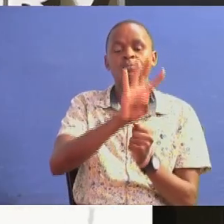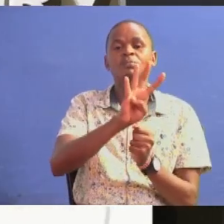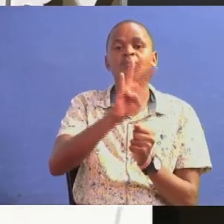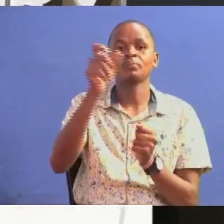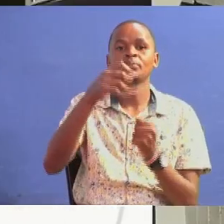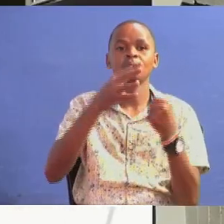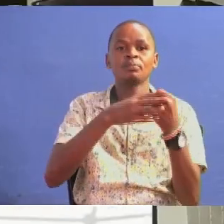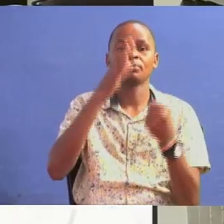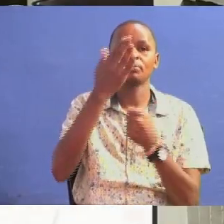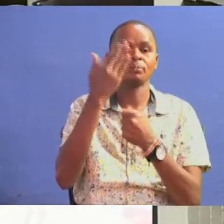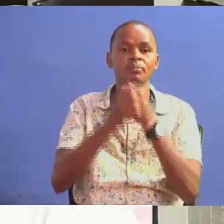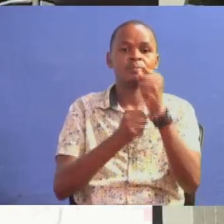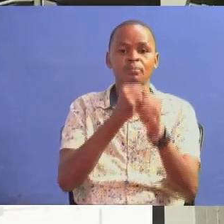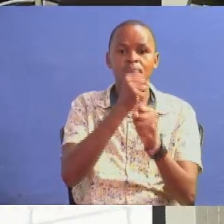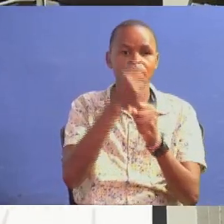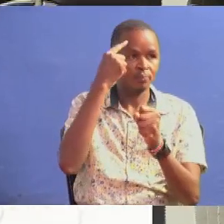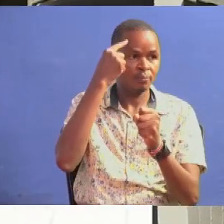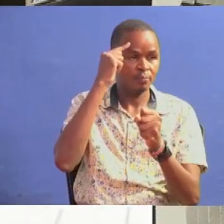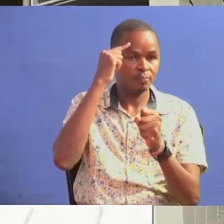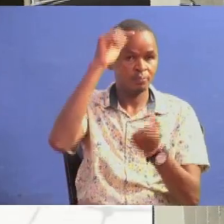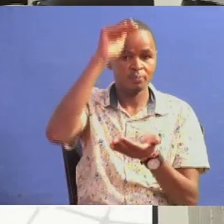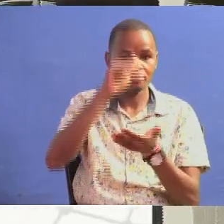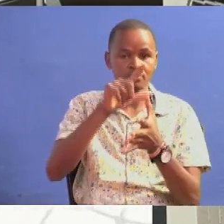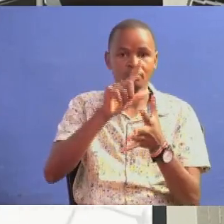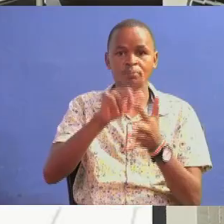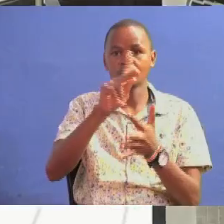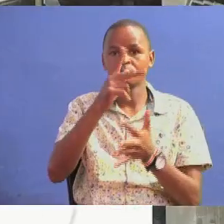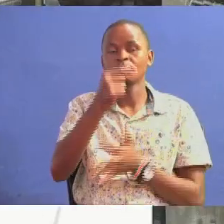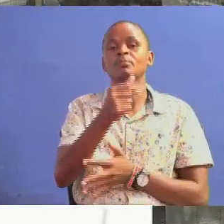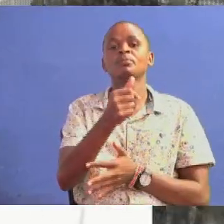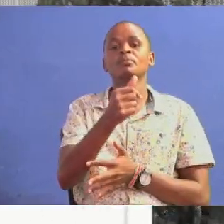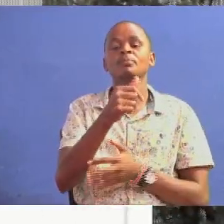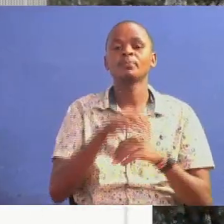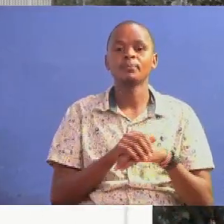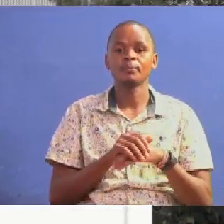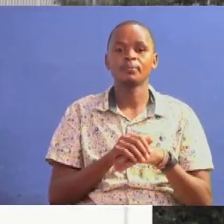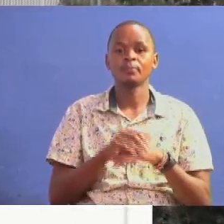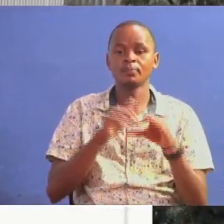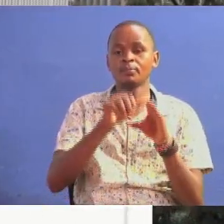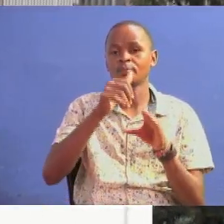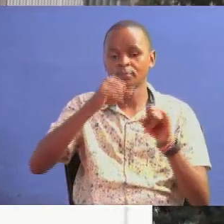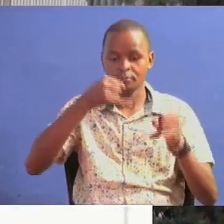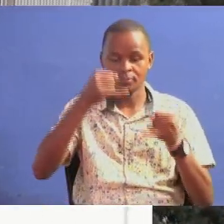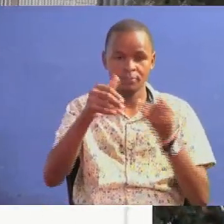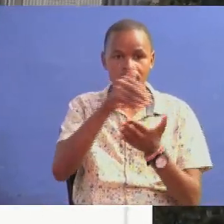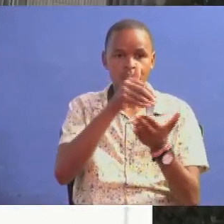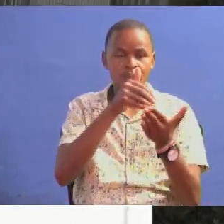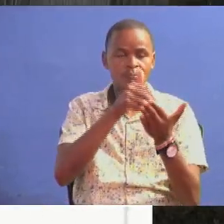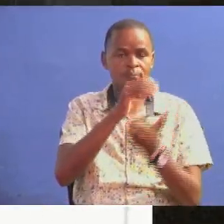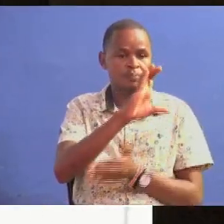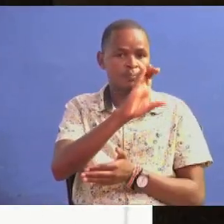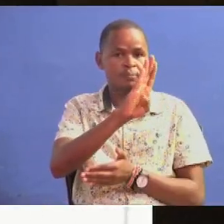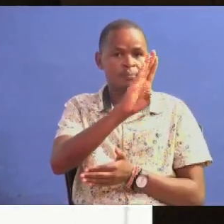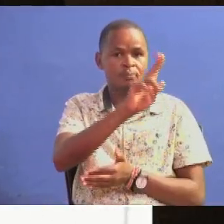since September last year, mainly from the sharp depreciation of the Kenyan shillings. In other news, the Central Bank of Kenya has